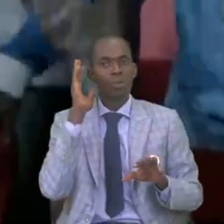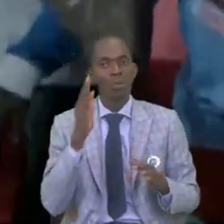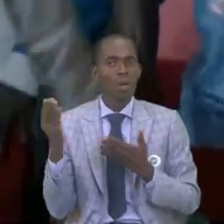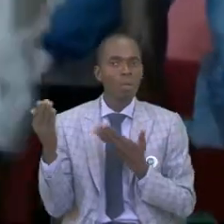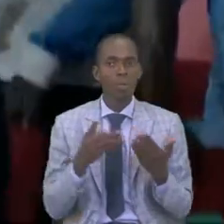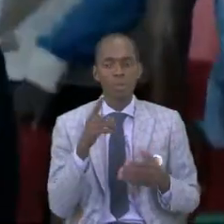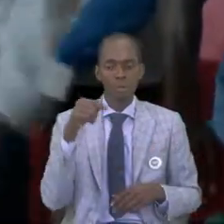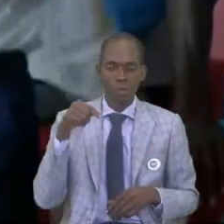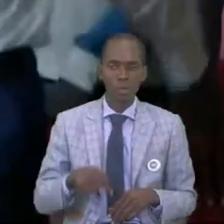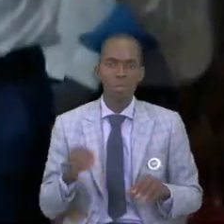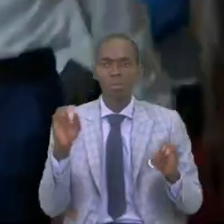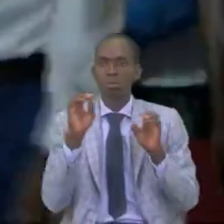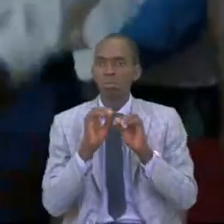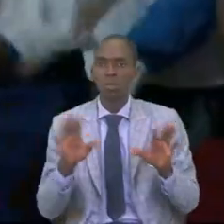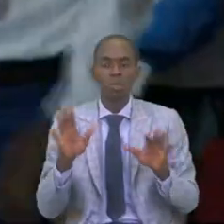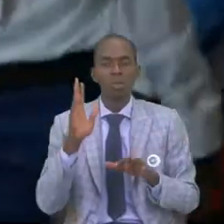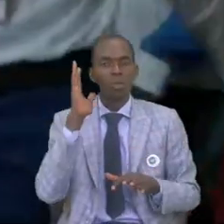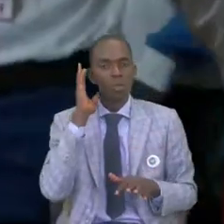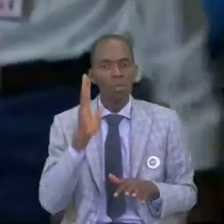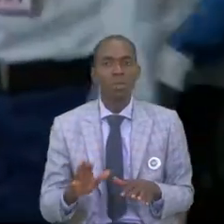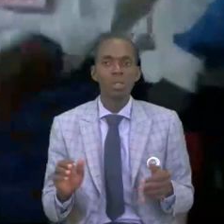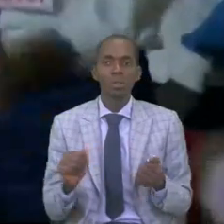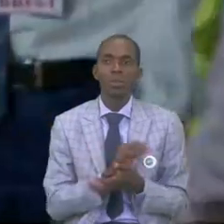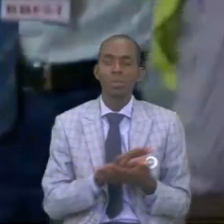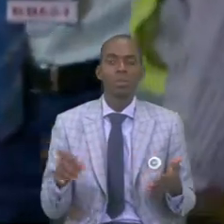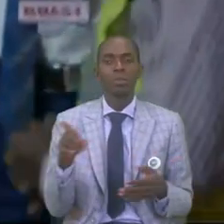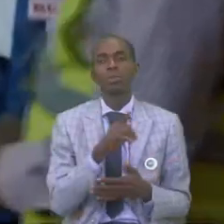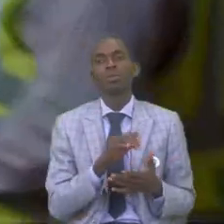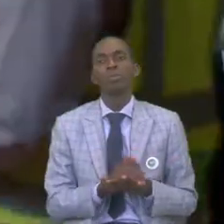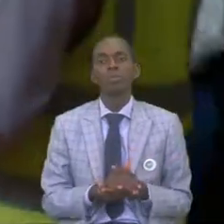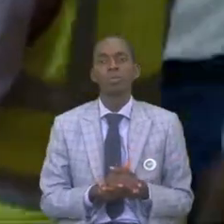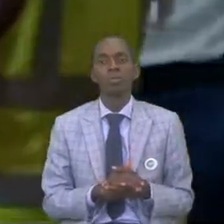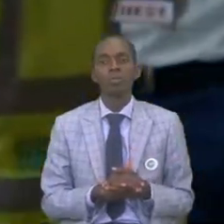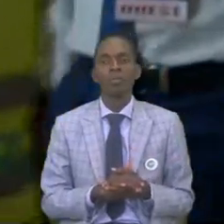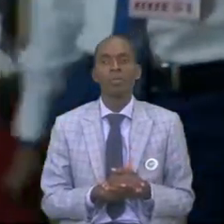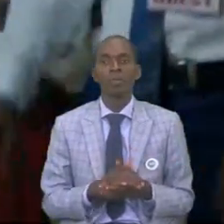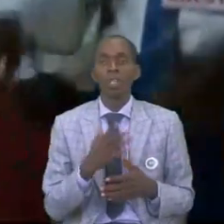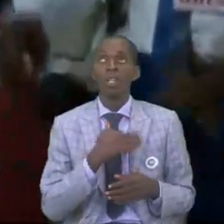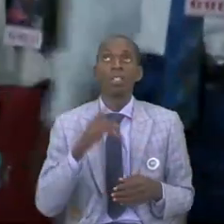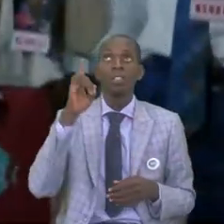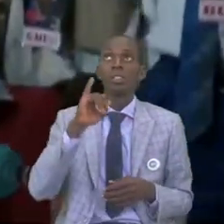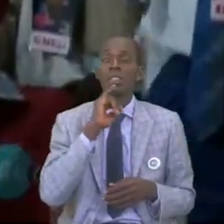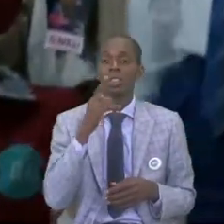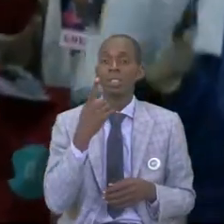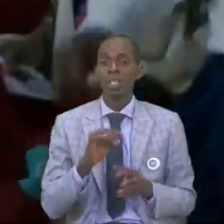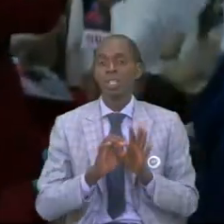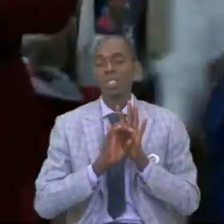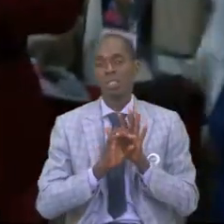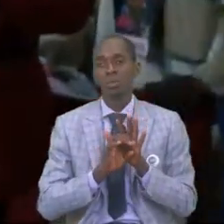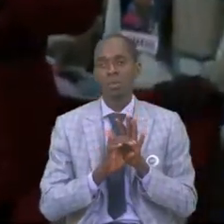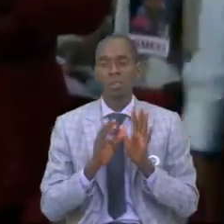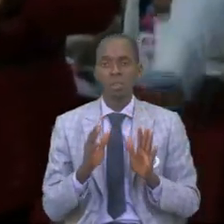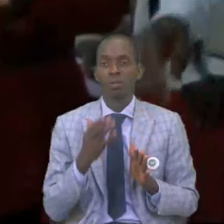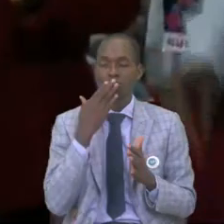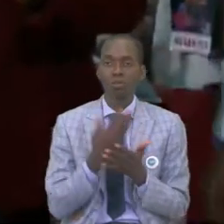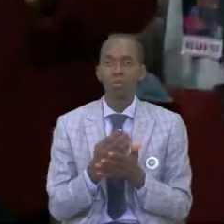down, nothing will destroy you. And he is the example, he is the exemplar, he is